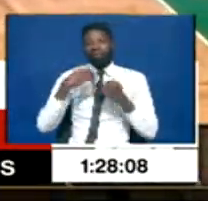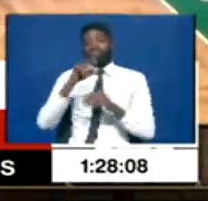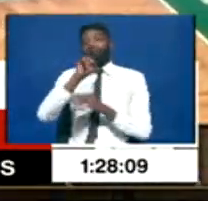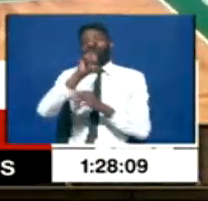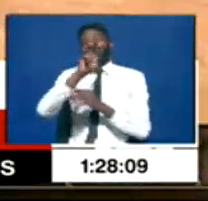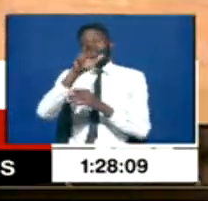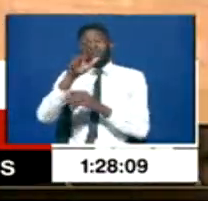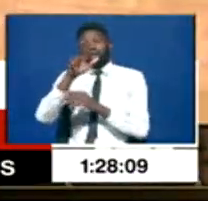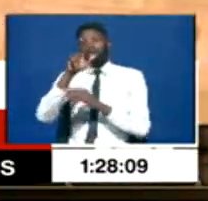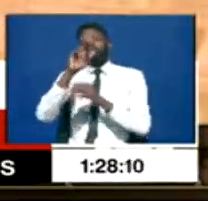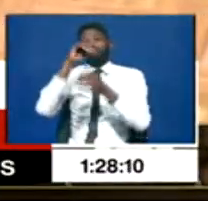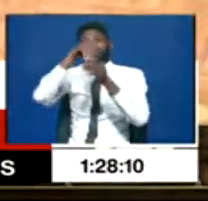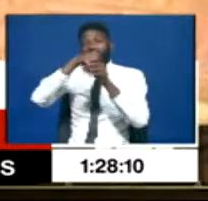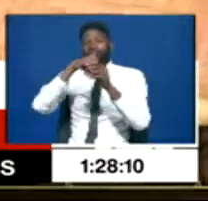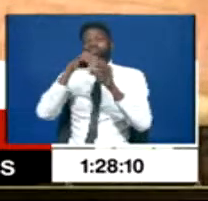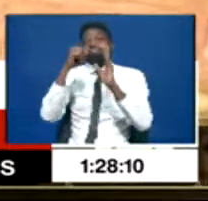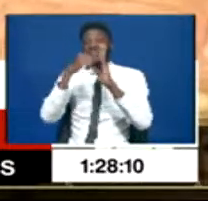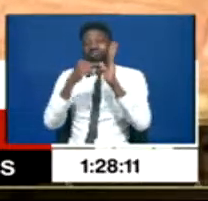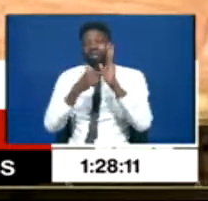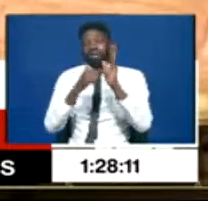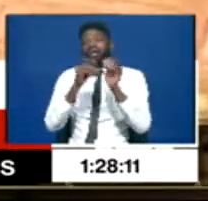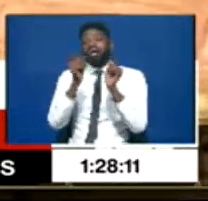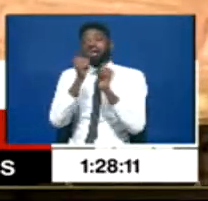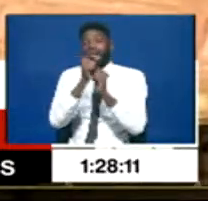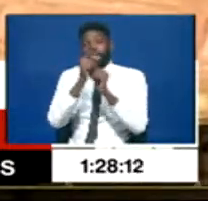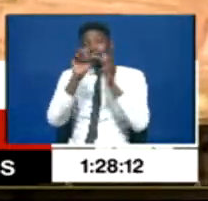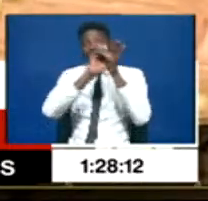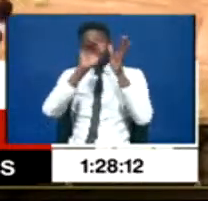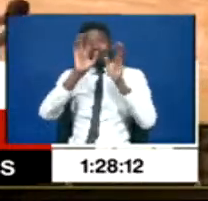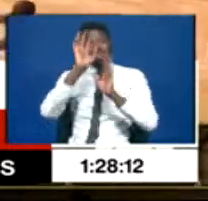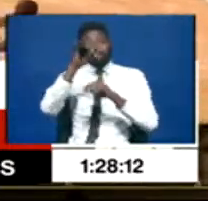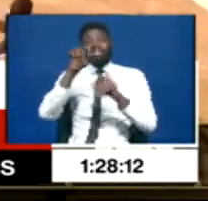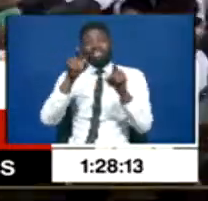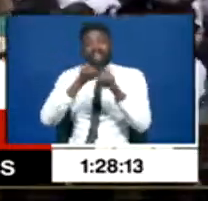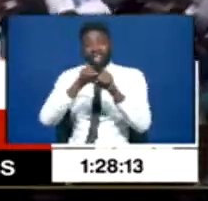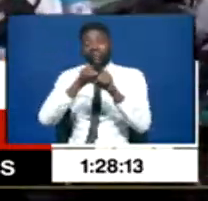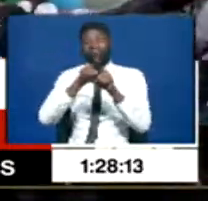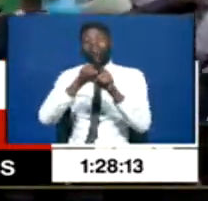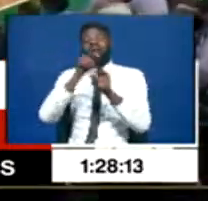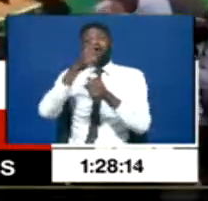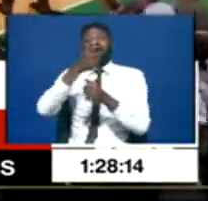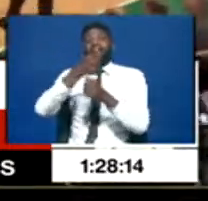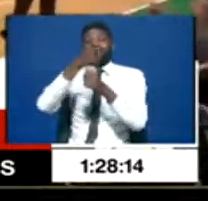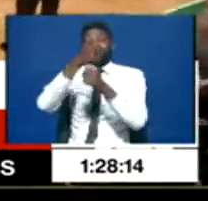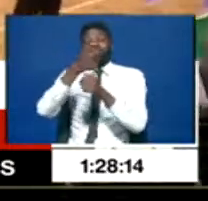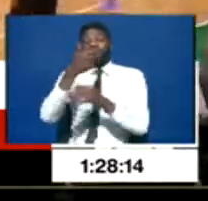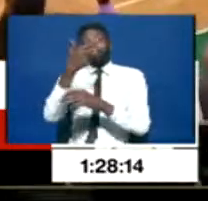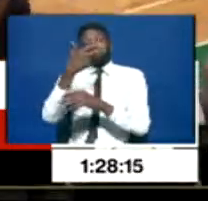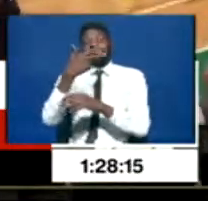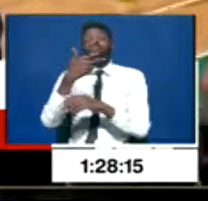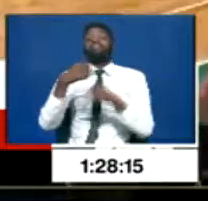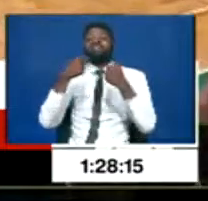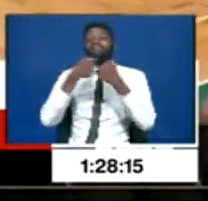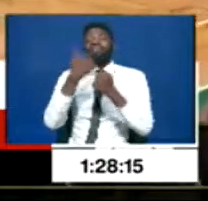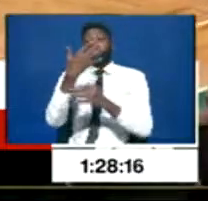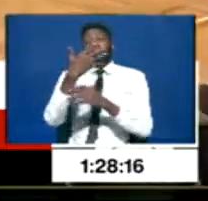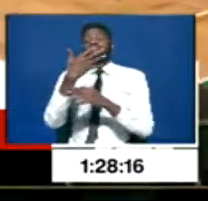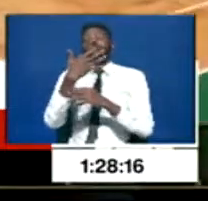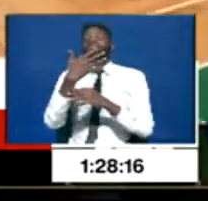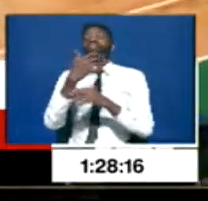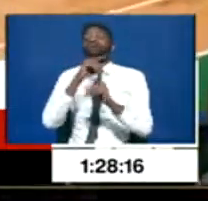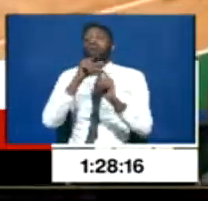6 assists, and 3 blocked shots for the Celtics. Game 5 of the series will be played on Tuesday in